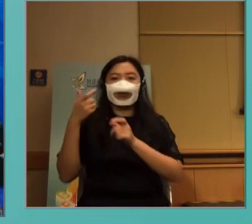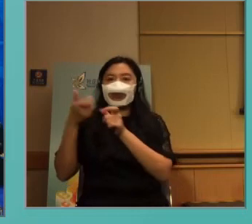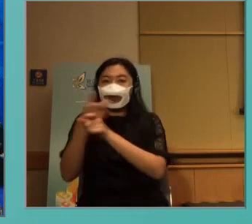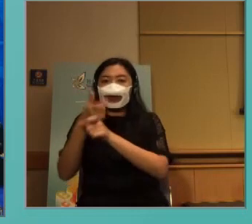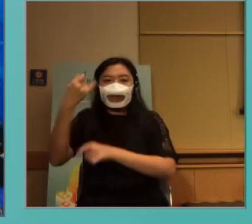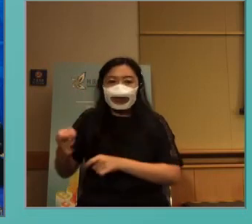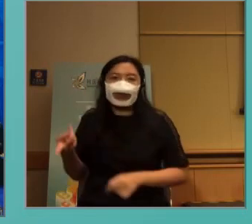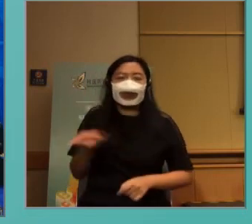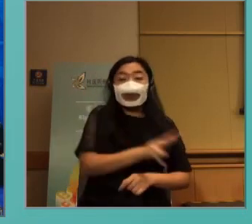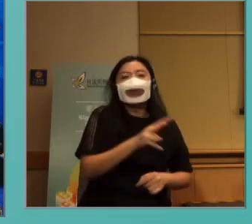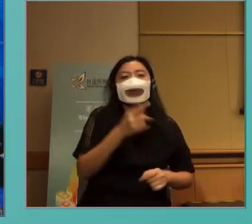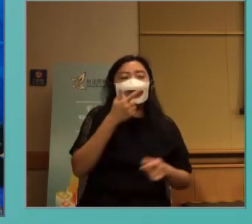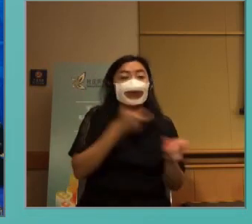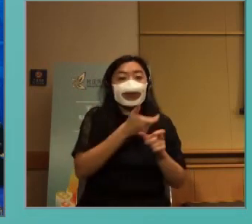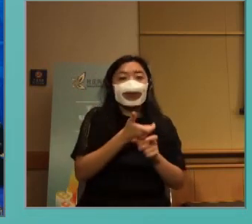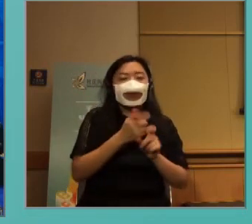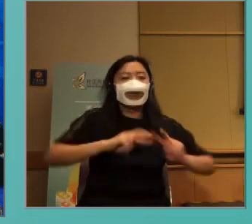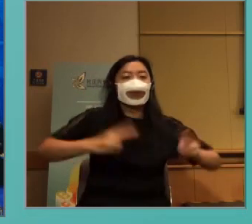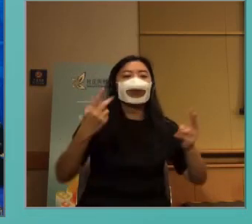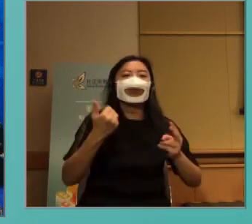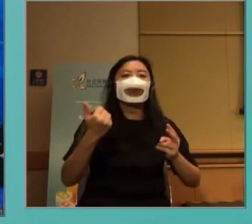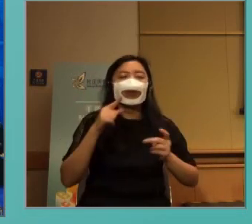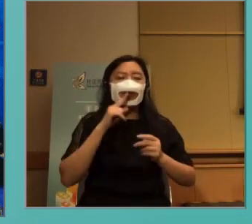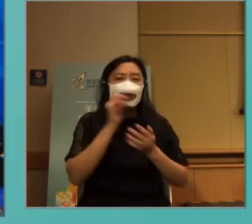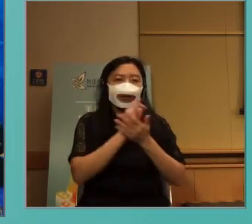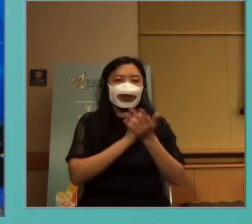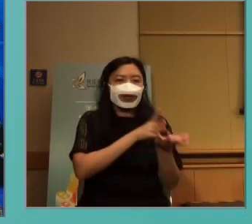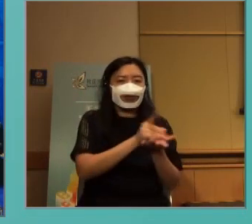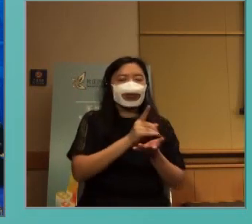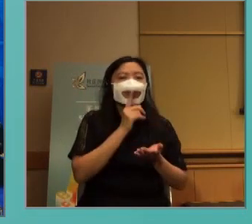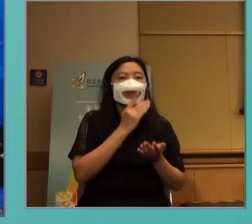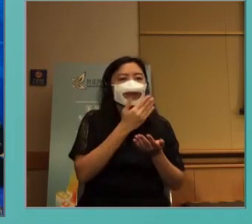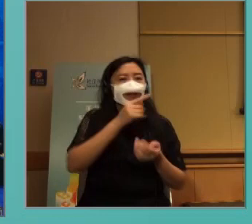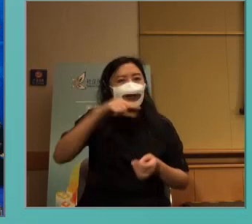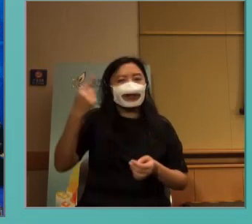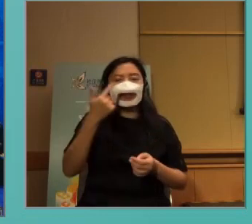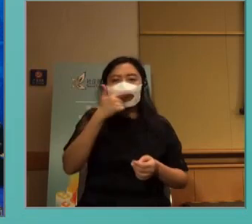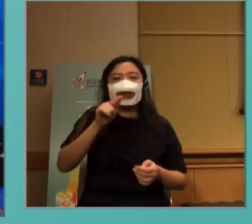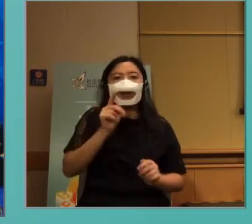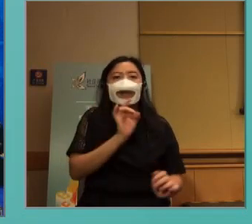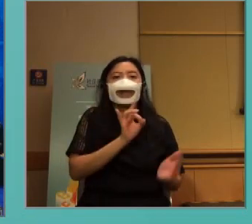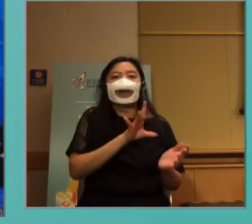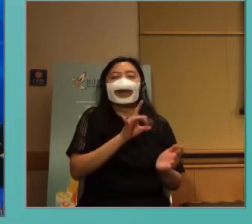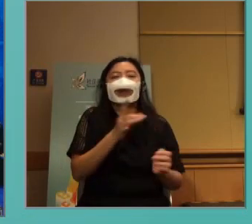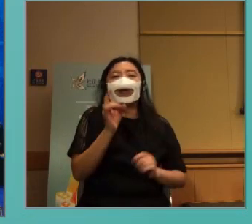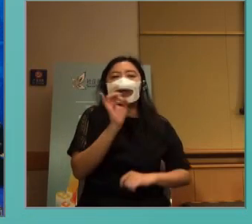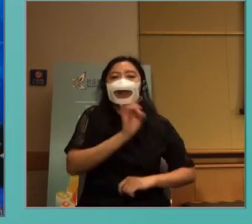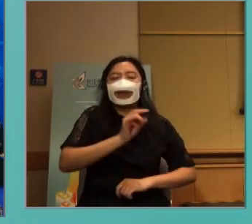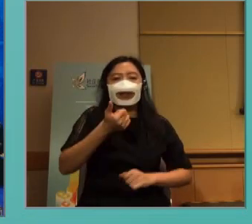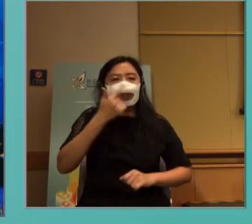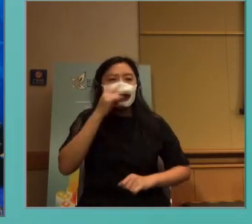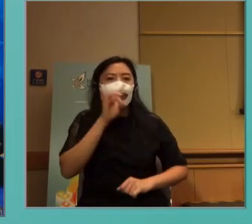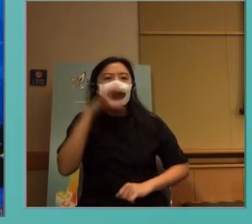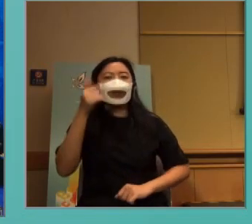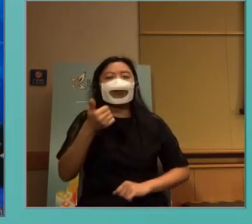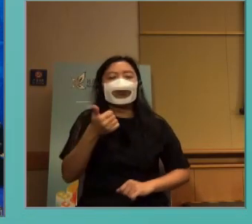for artists in particular, you can really package it in one solution for many artists in the wider